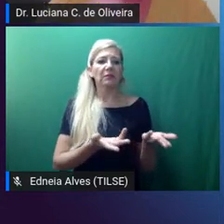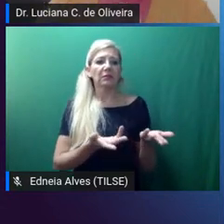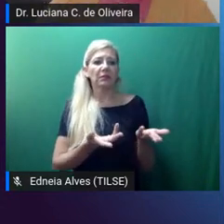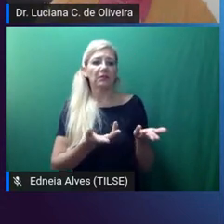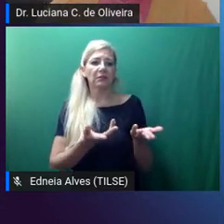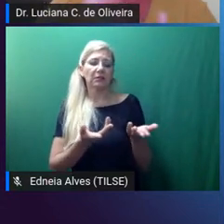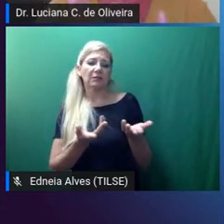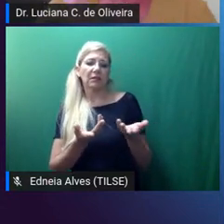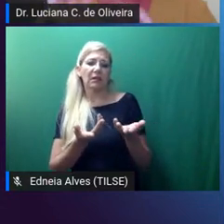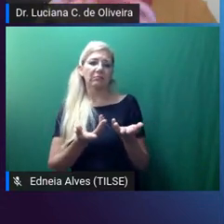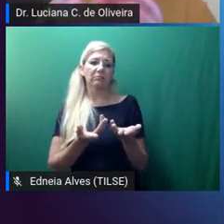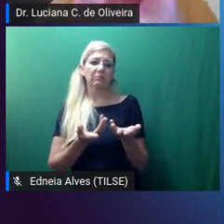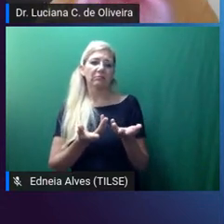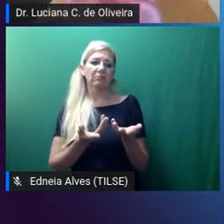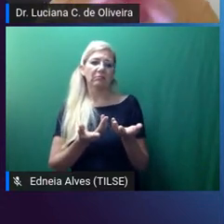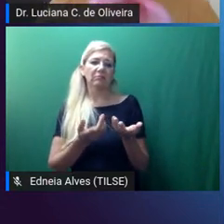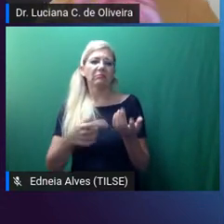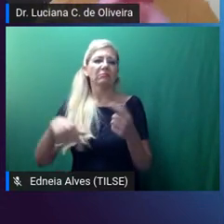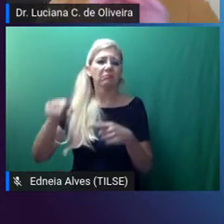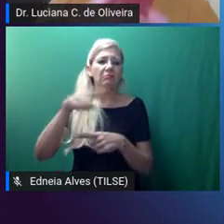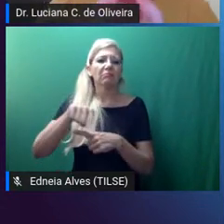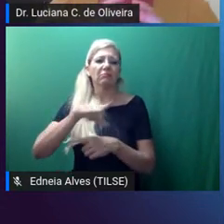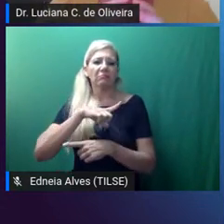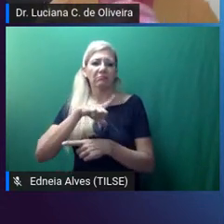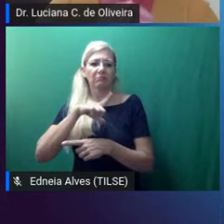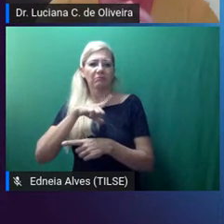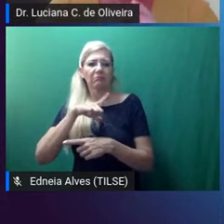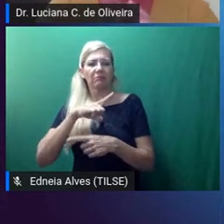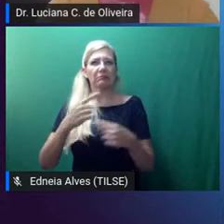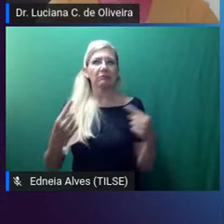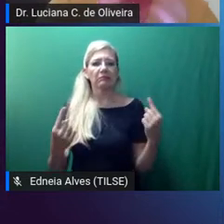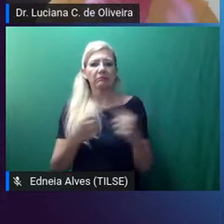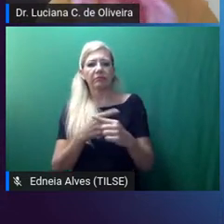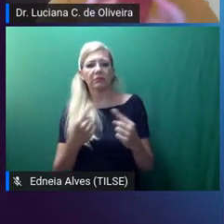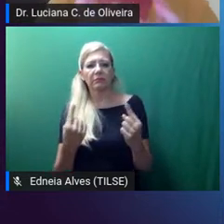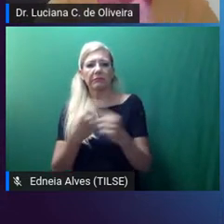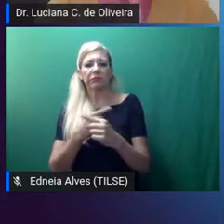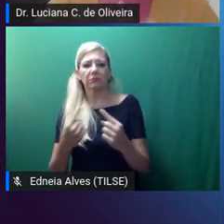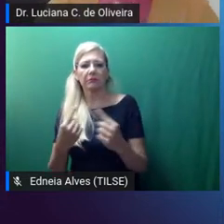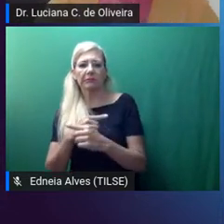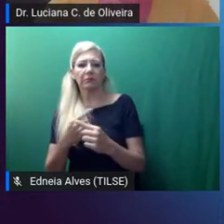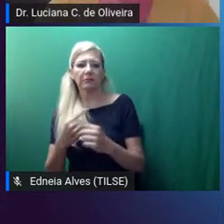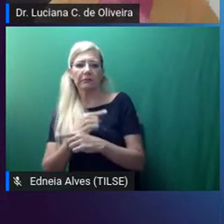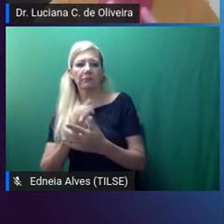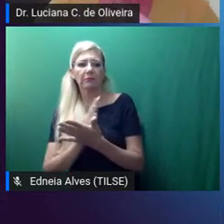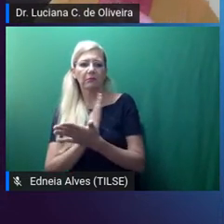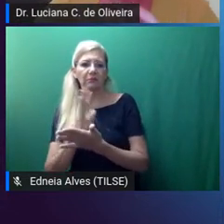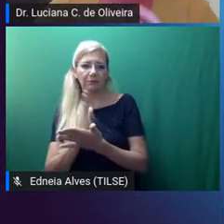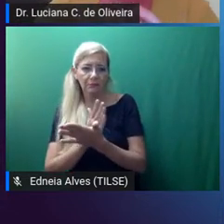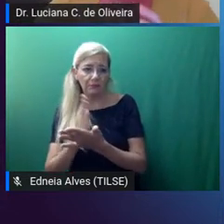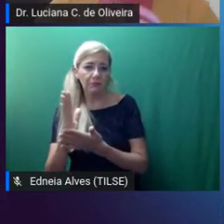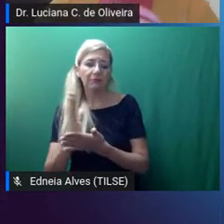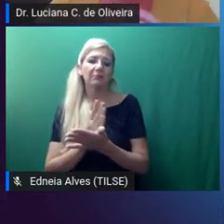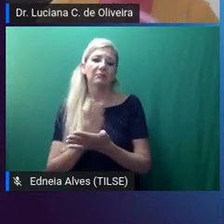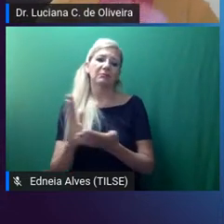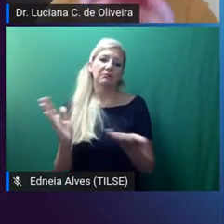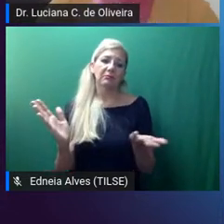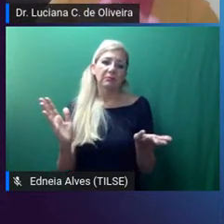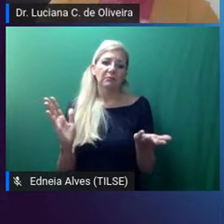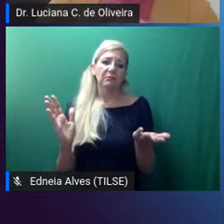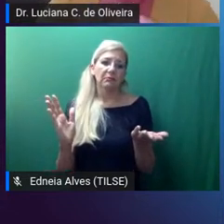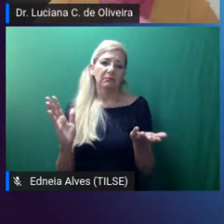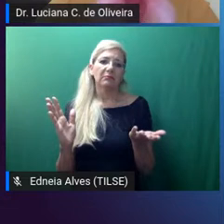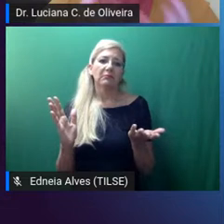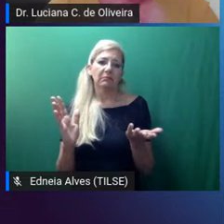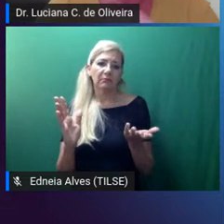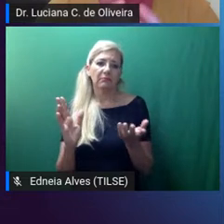improved, there are some incongruences, what I call incongruences, in